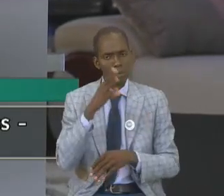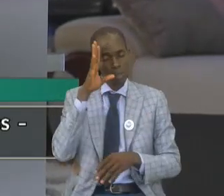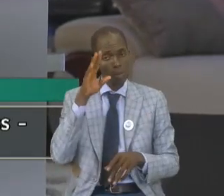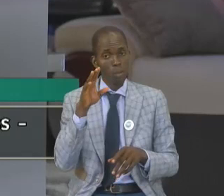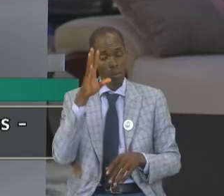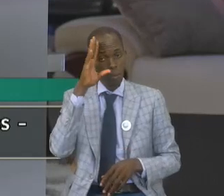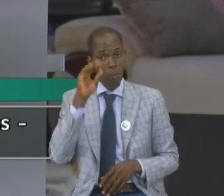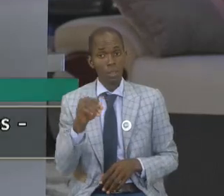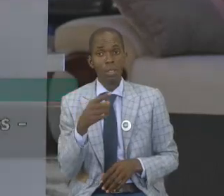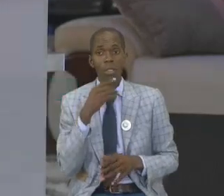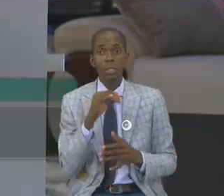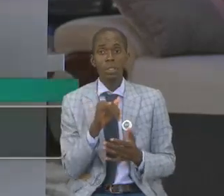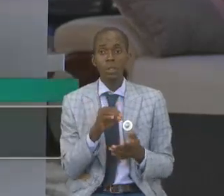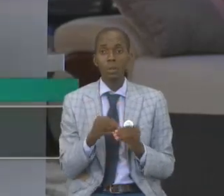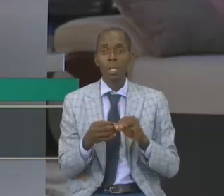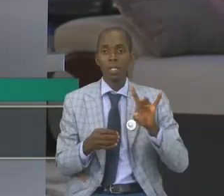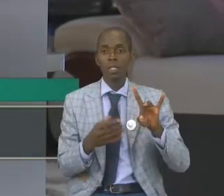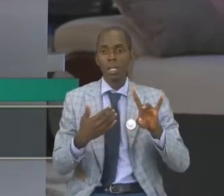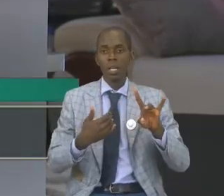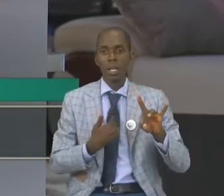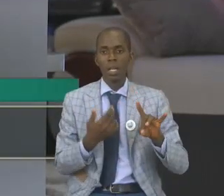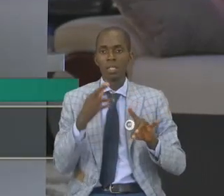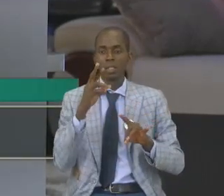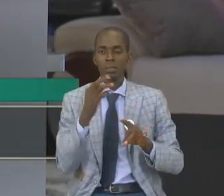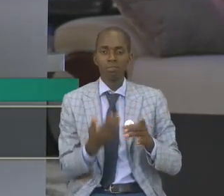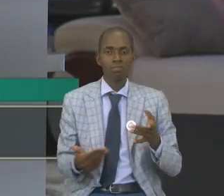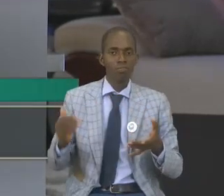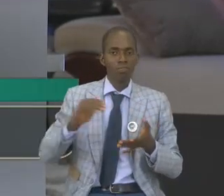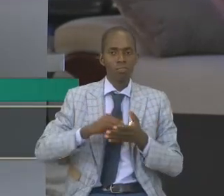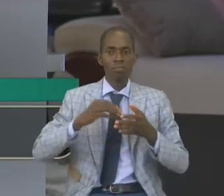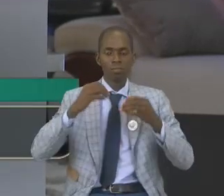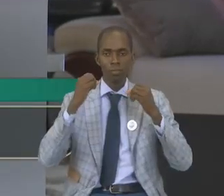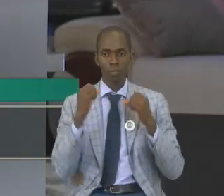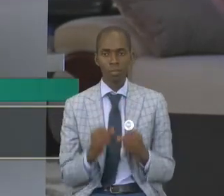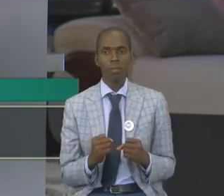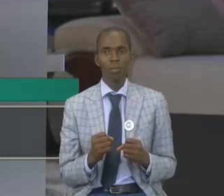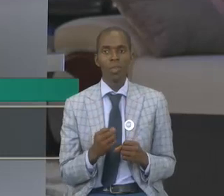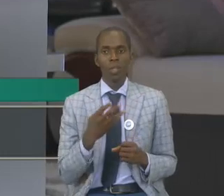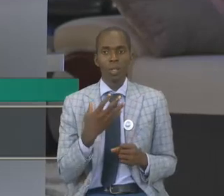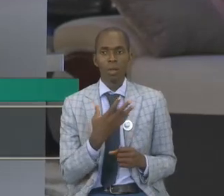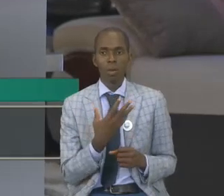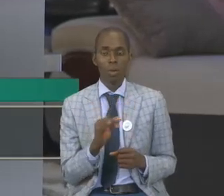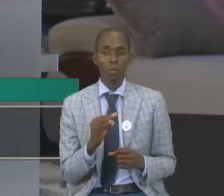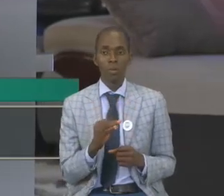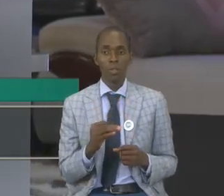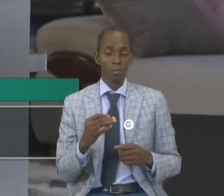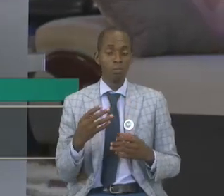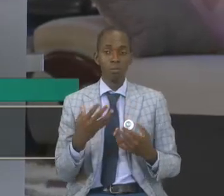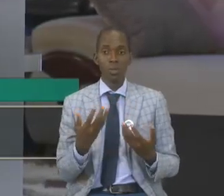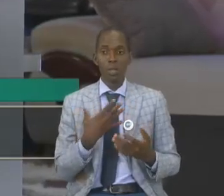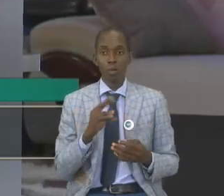the regaining of strength and usefulness and steadfastness. And that's what the Lord will